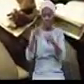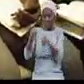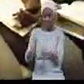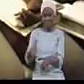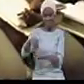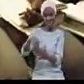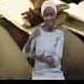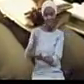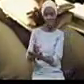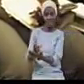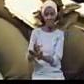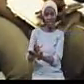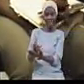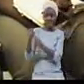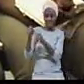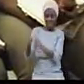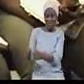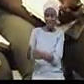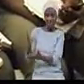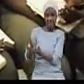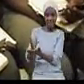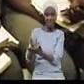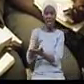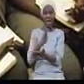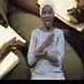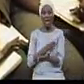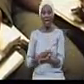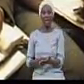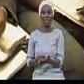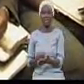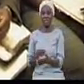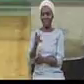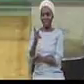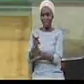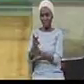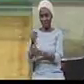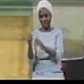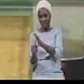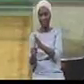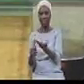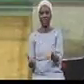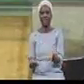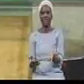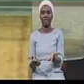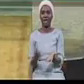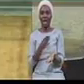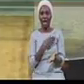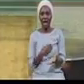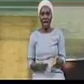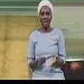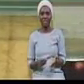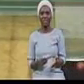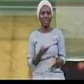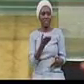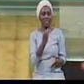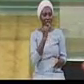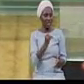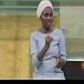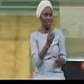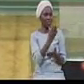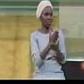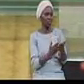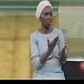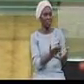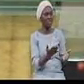hidden somewhere on the shelf, meanwhile, there is putrefaction. Meanwhile, there is rottenness.